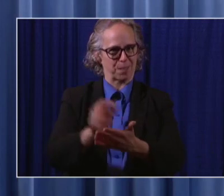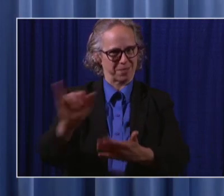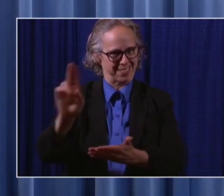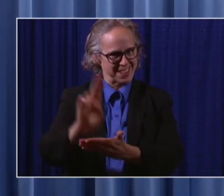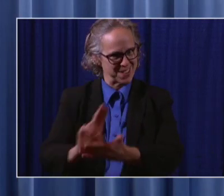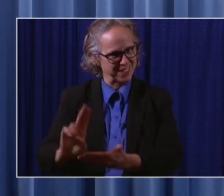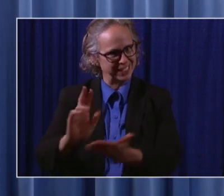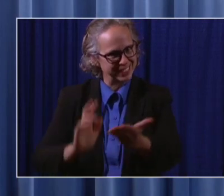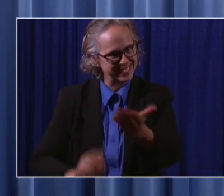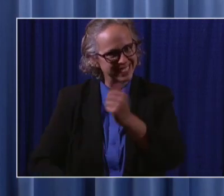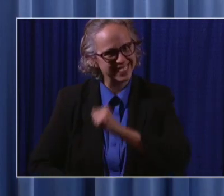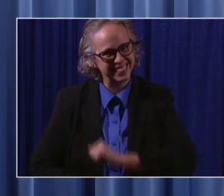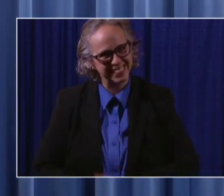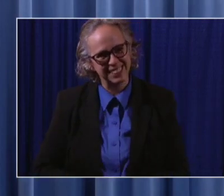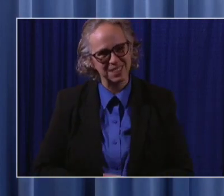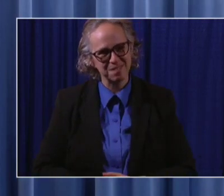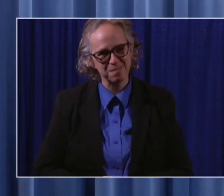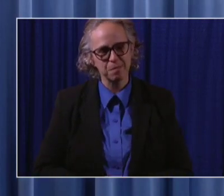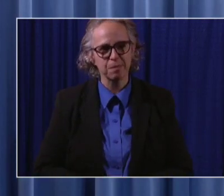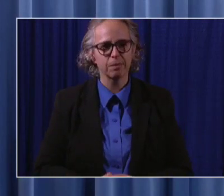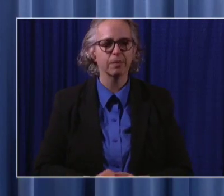Let me start